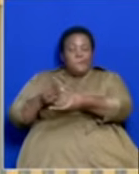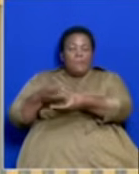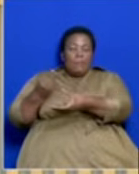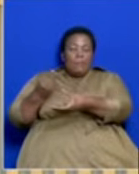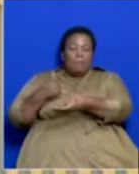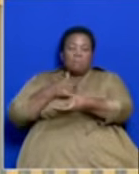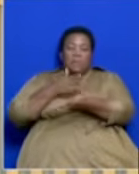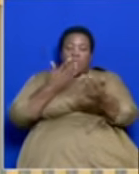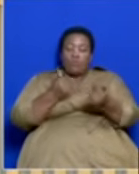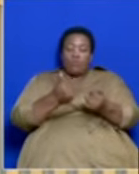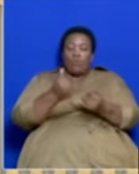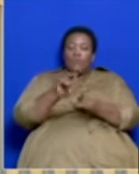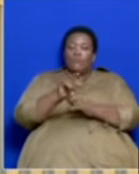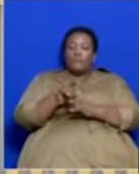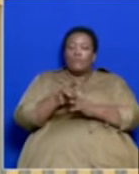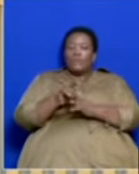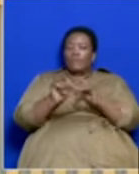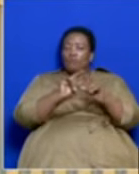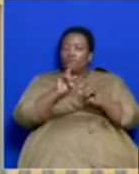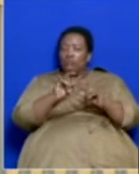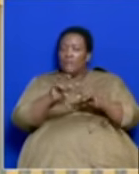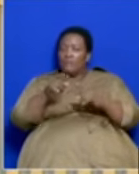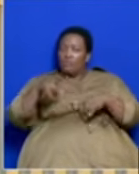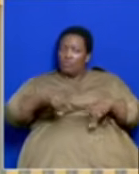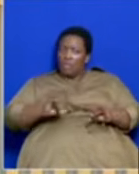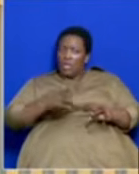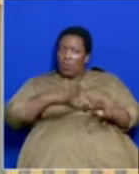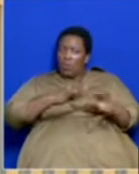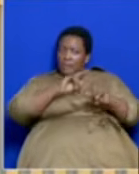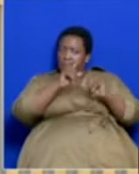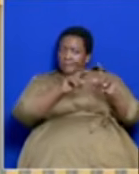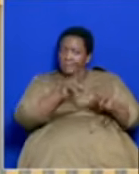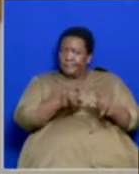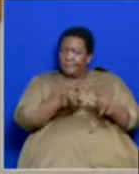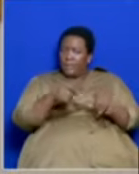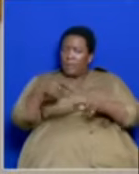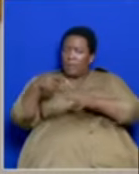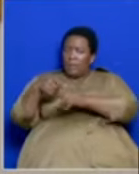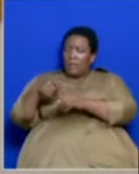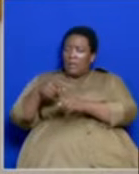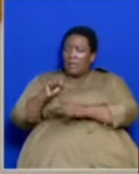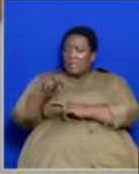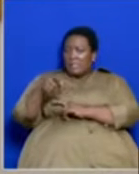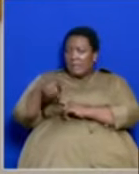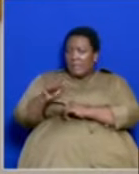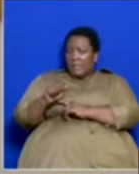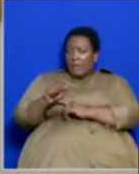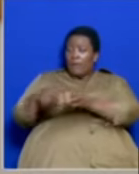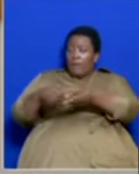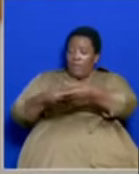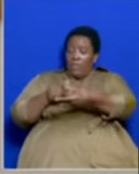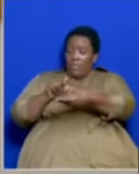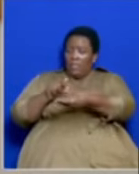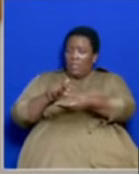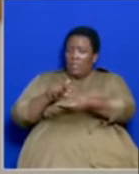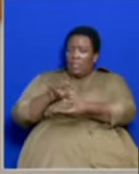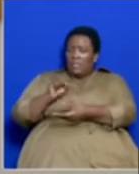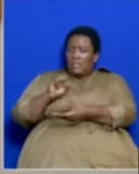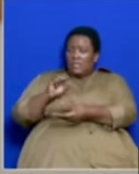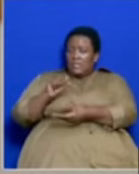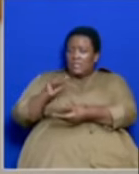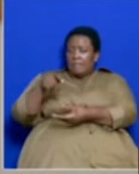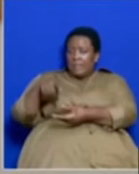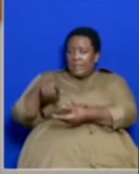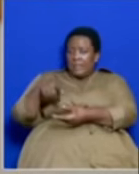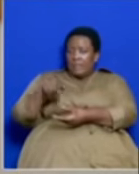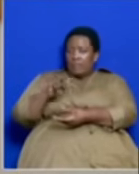some questions on this SAP 299 that Ms. Kisha Stolz references in her